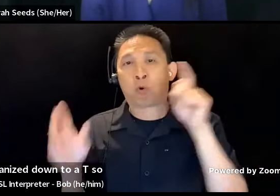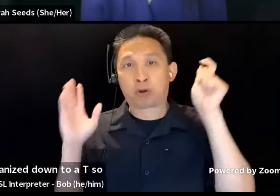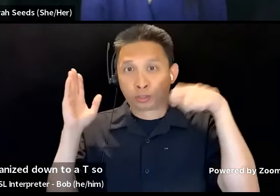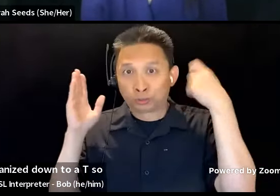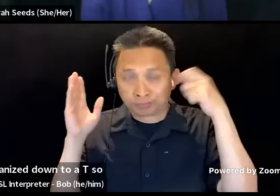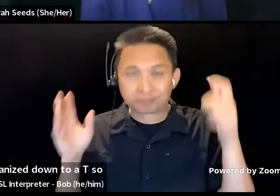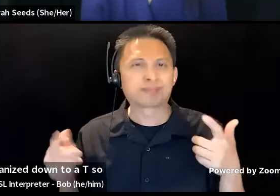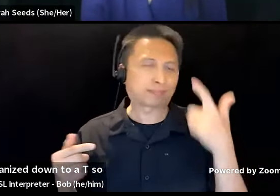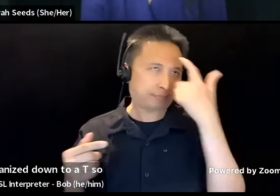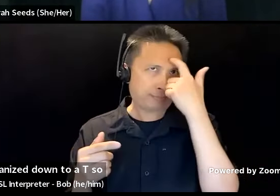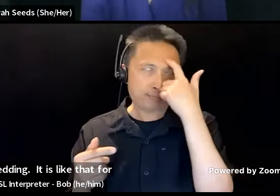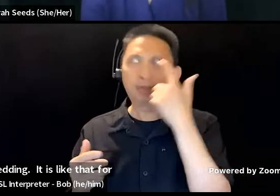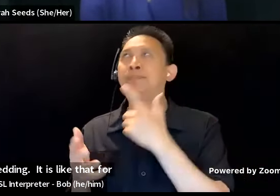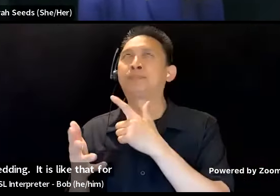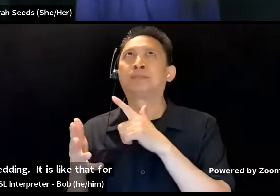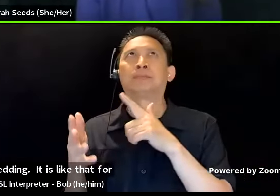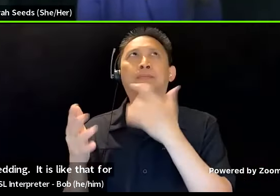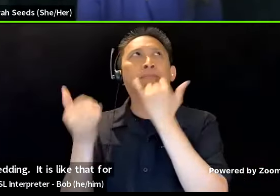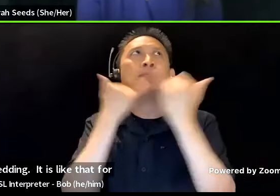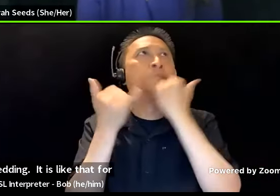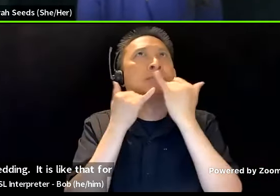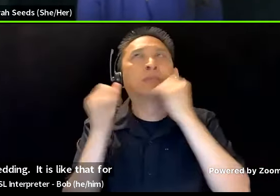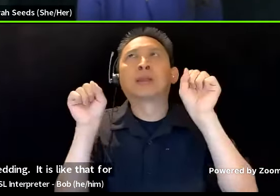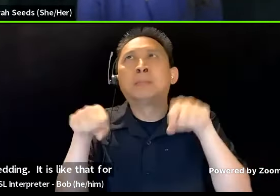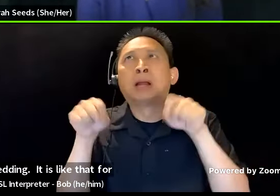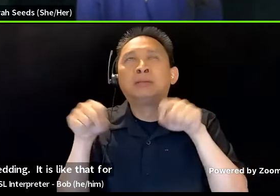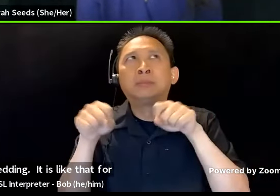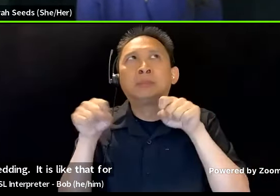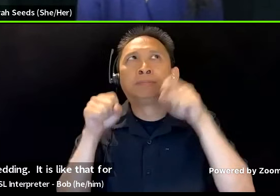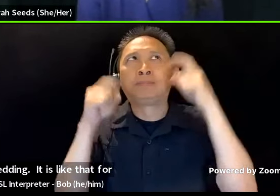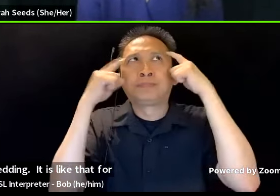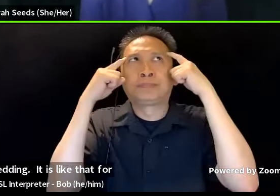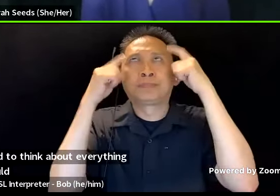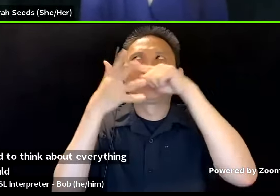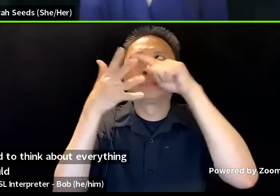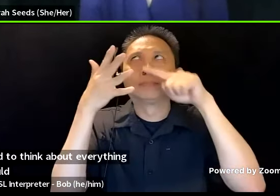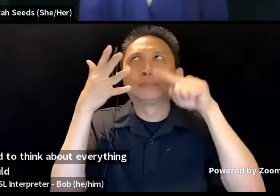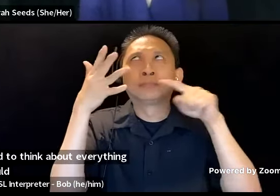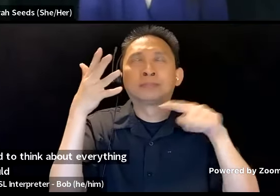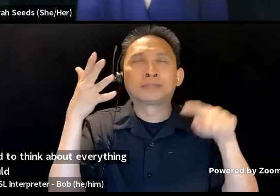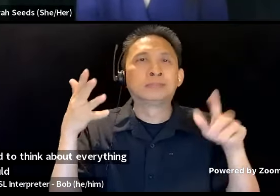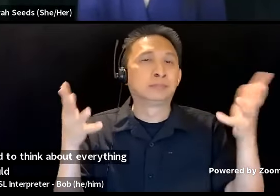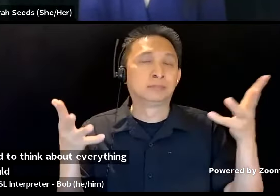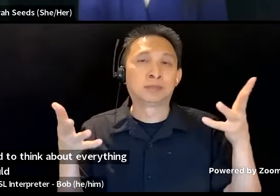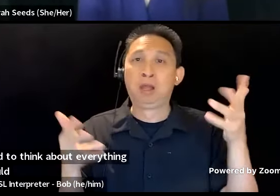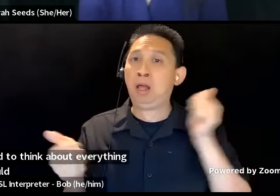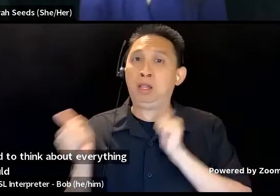thing that could go wrong, because the show must go wrong is my catchphrase.